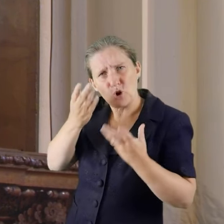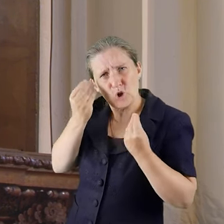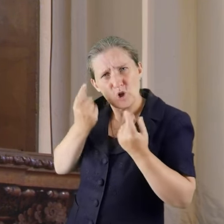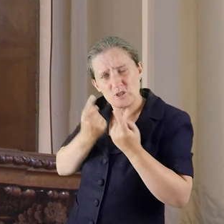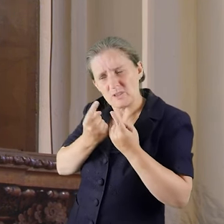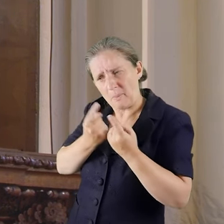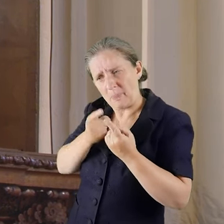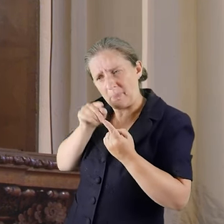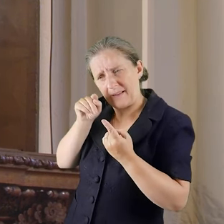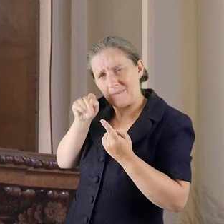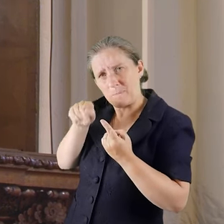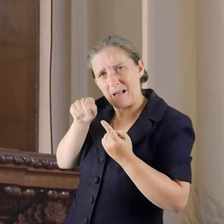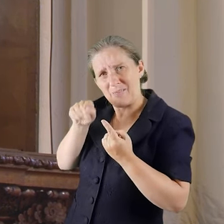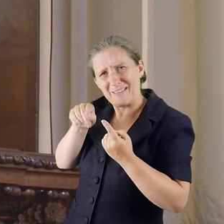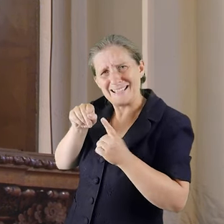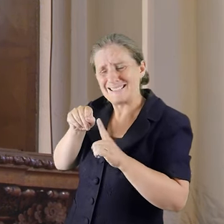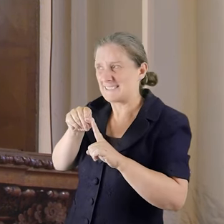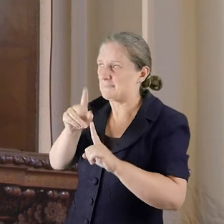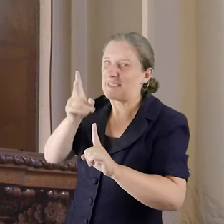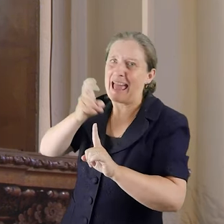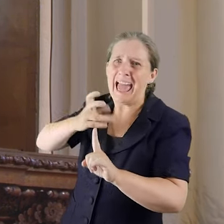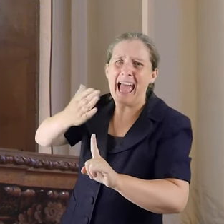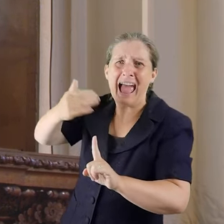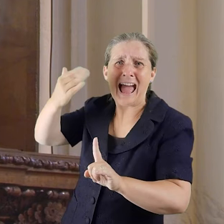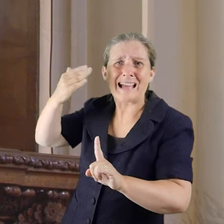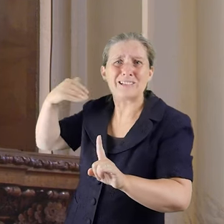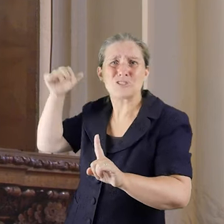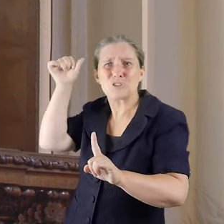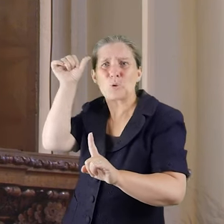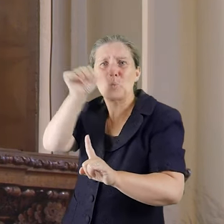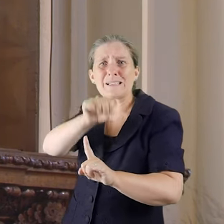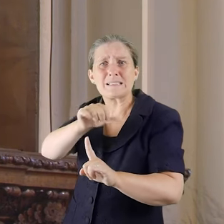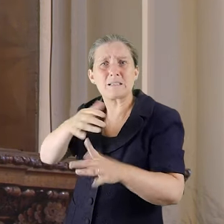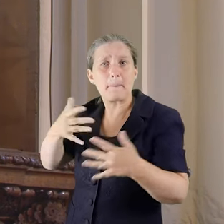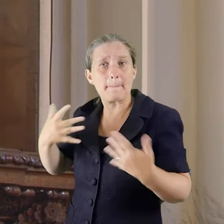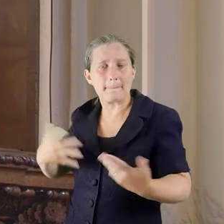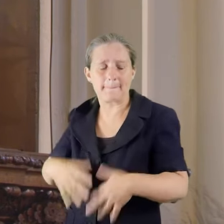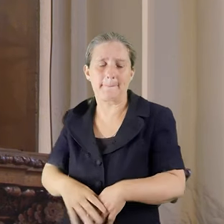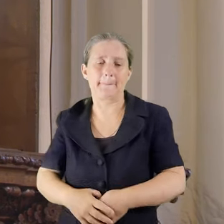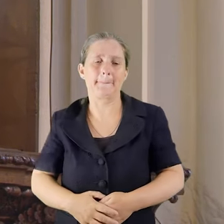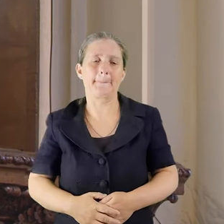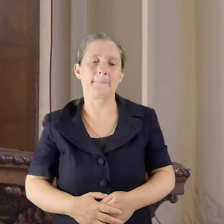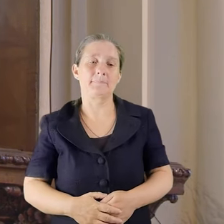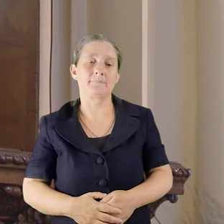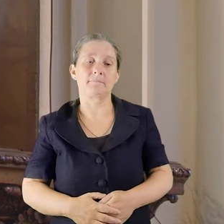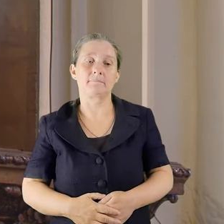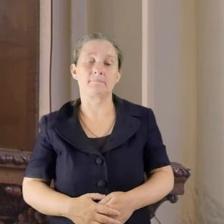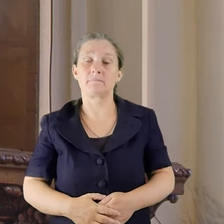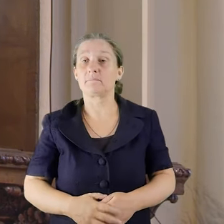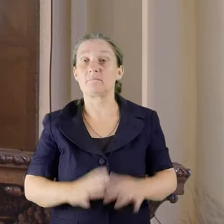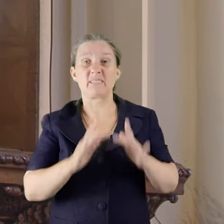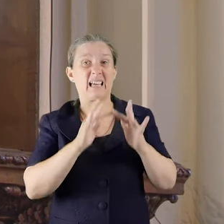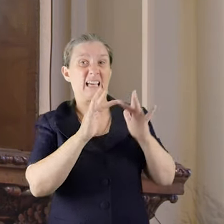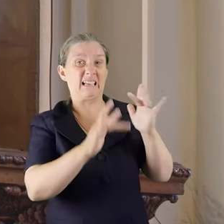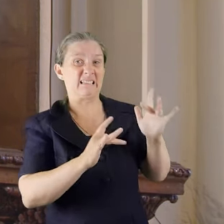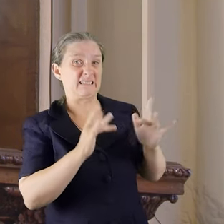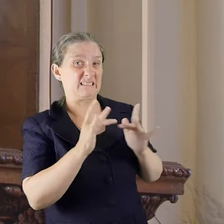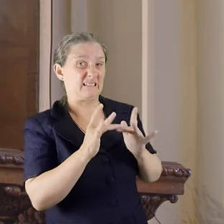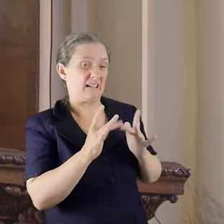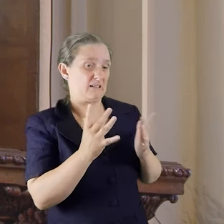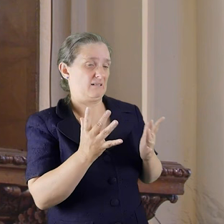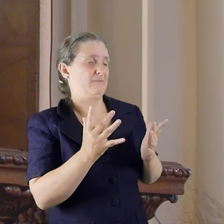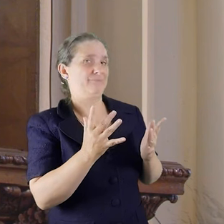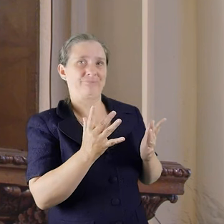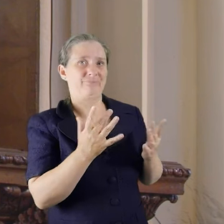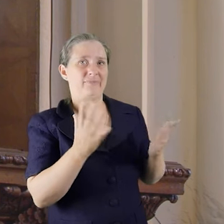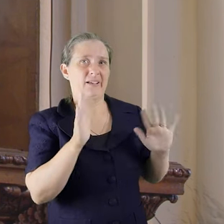something from this source of ancient wisdom. A number of weeks later, finding the internet quite